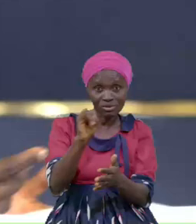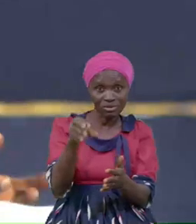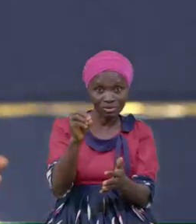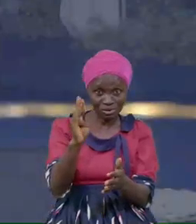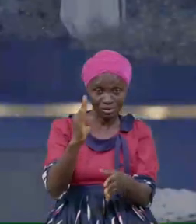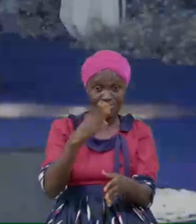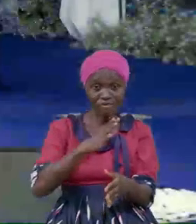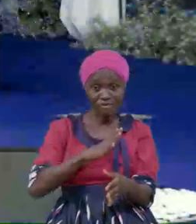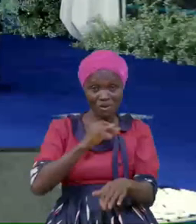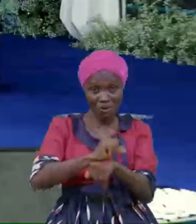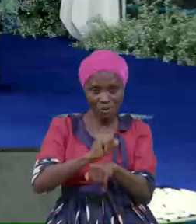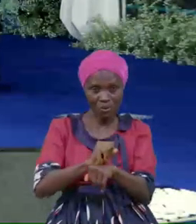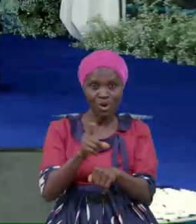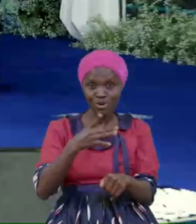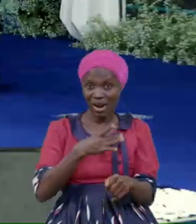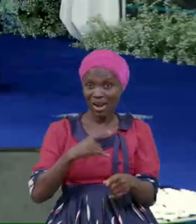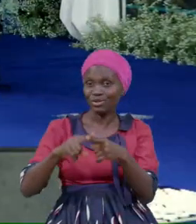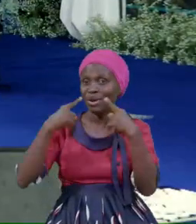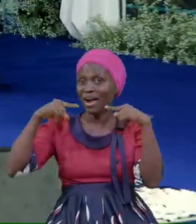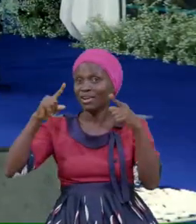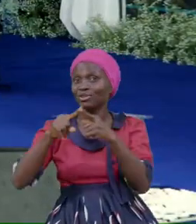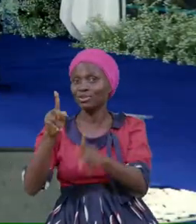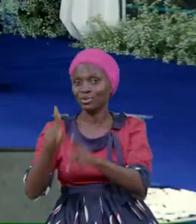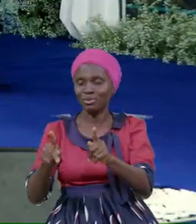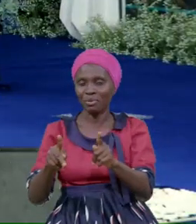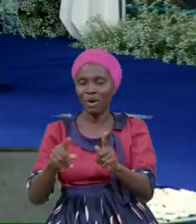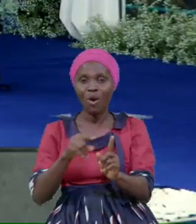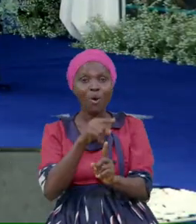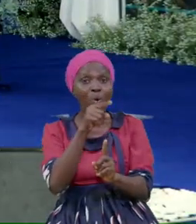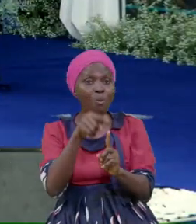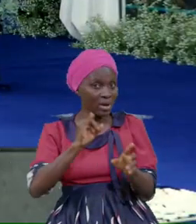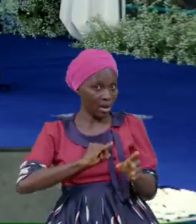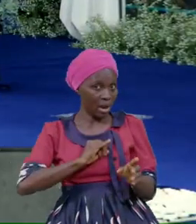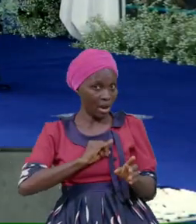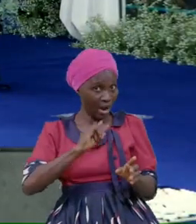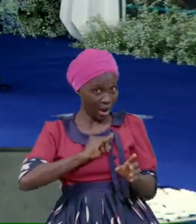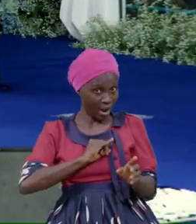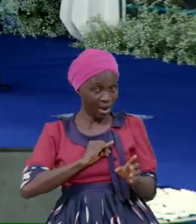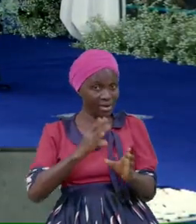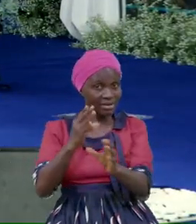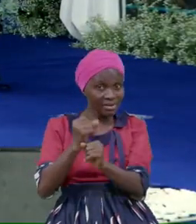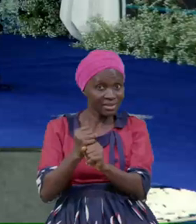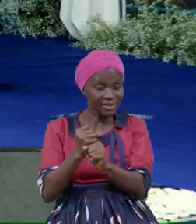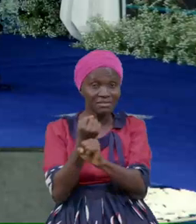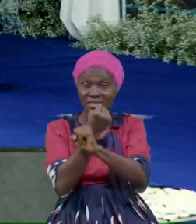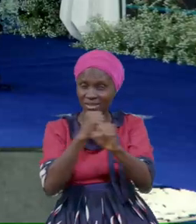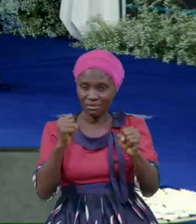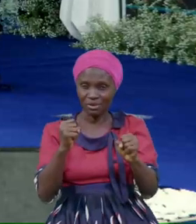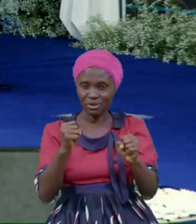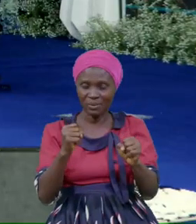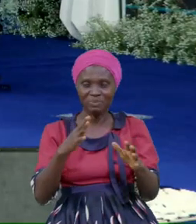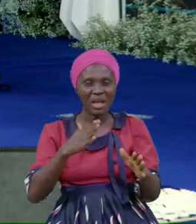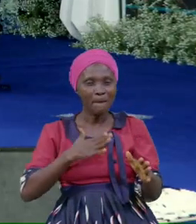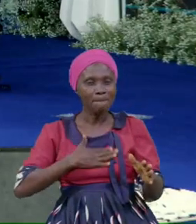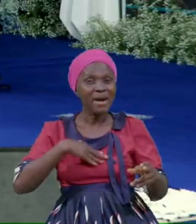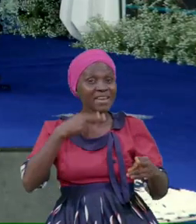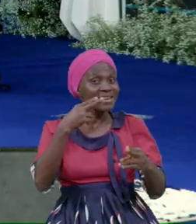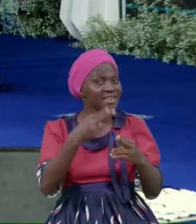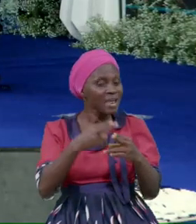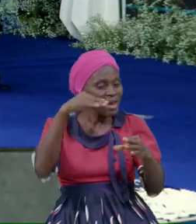When I got grace, salvation, my name in the book of life,